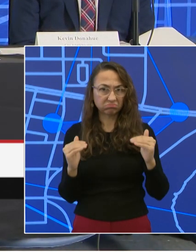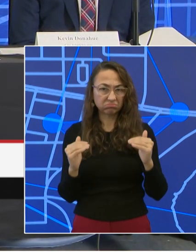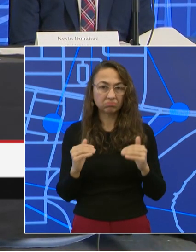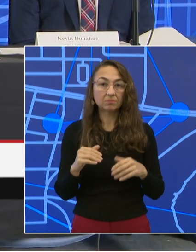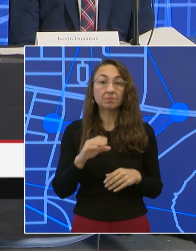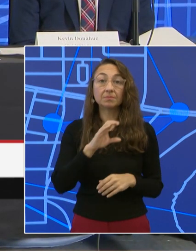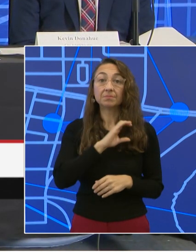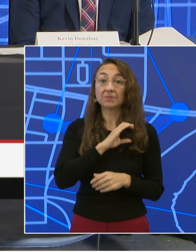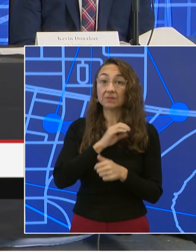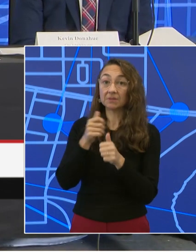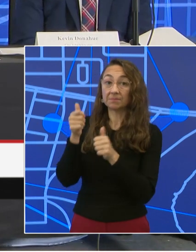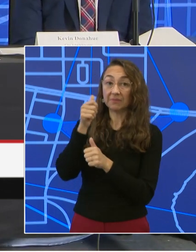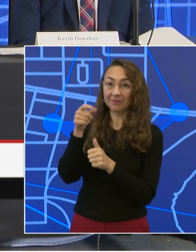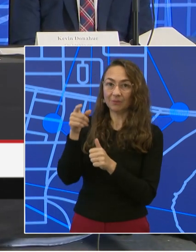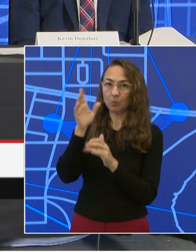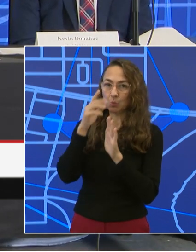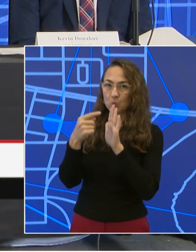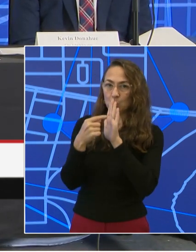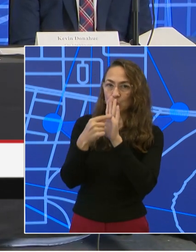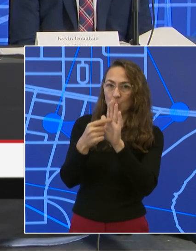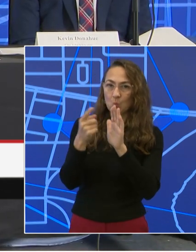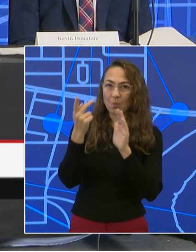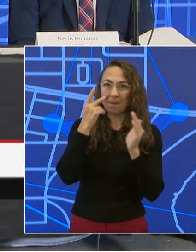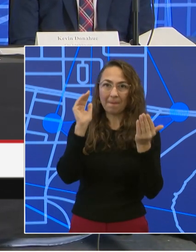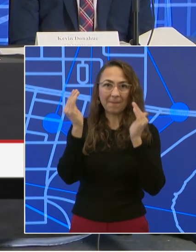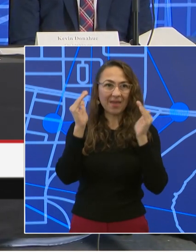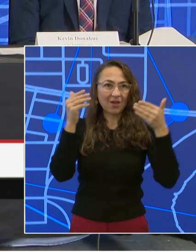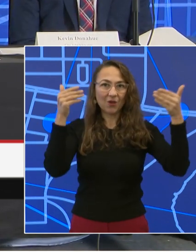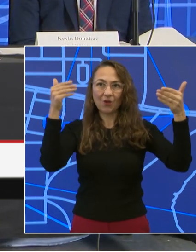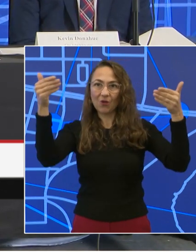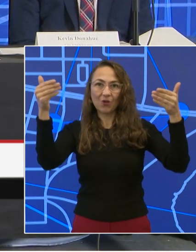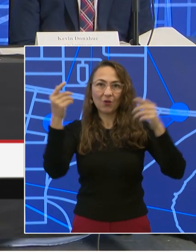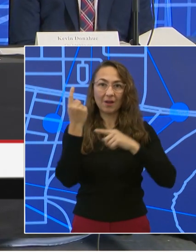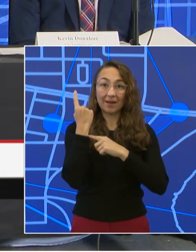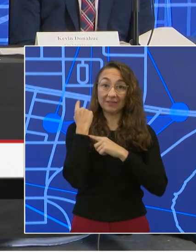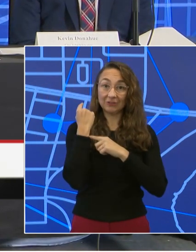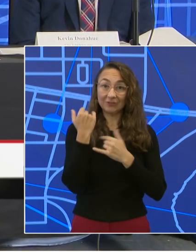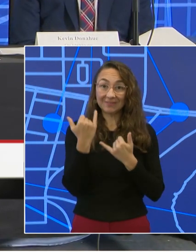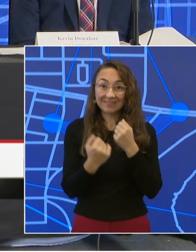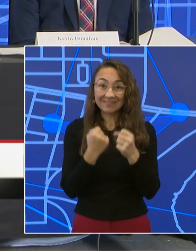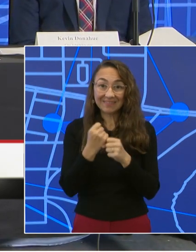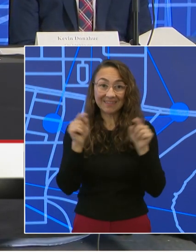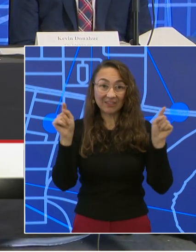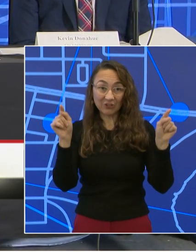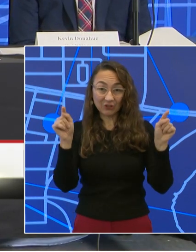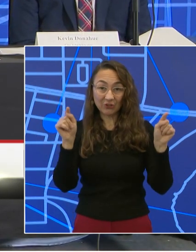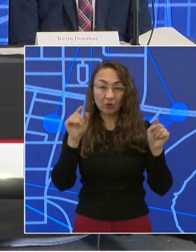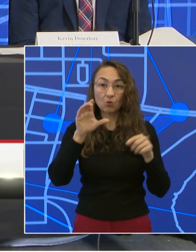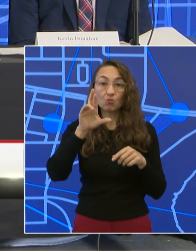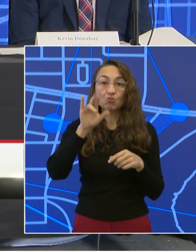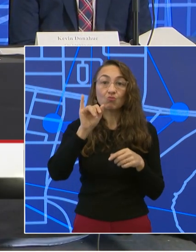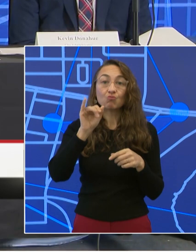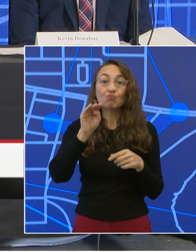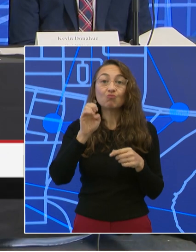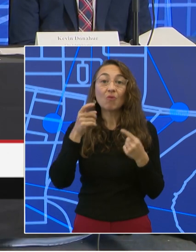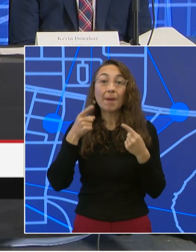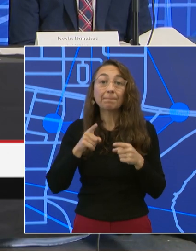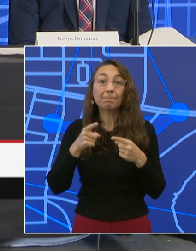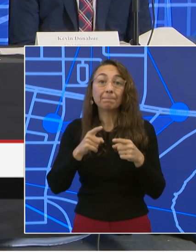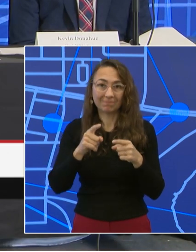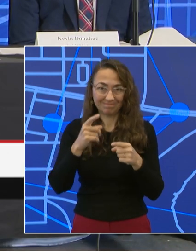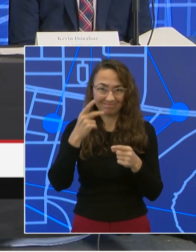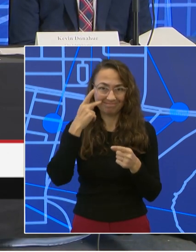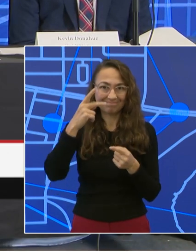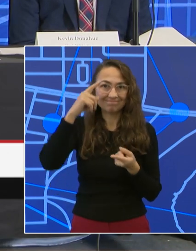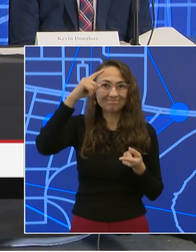compared to last year, how crime is down in every category. And violent crime and overall crime